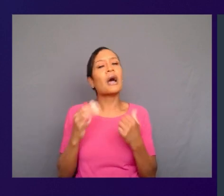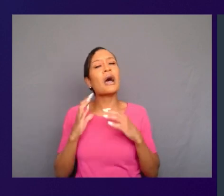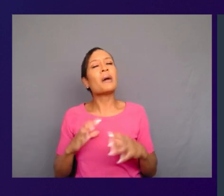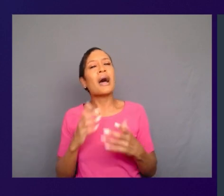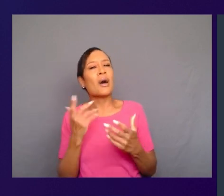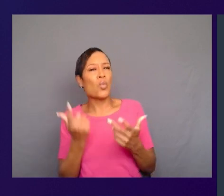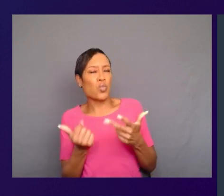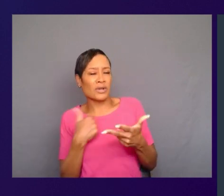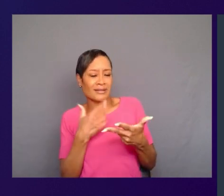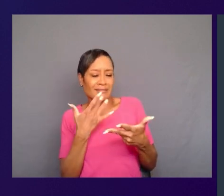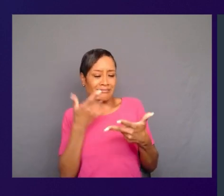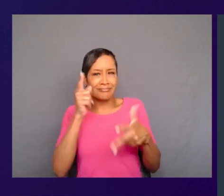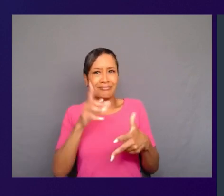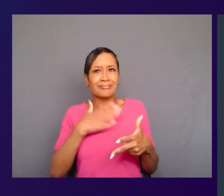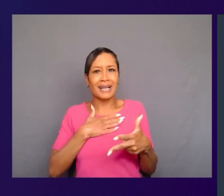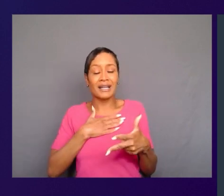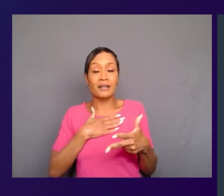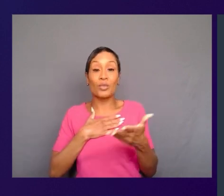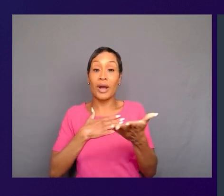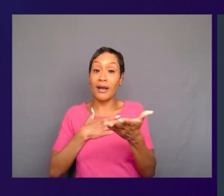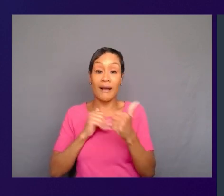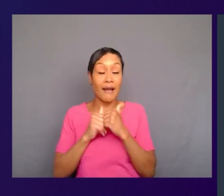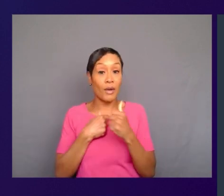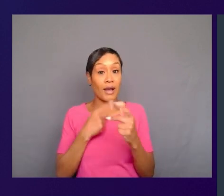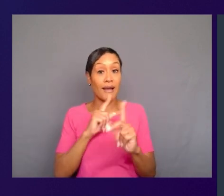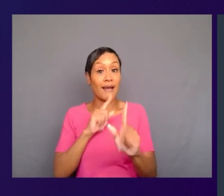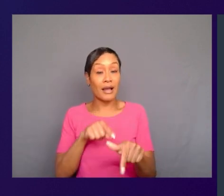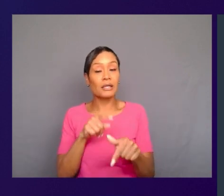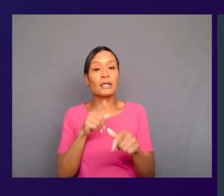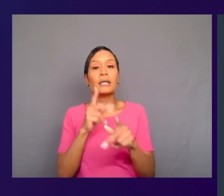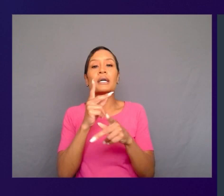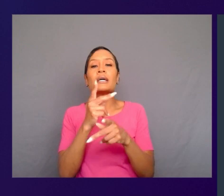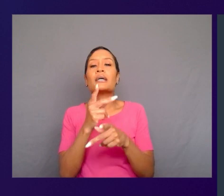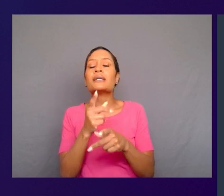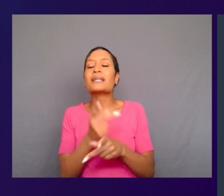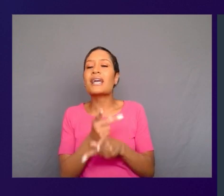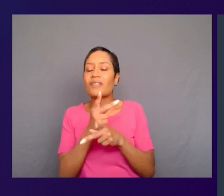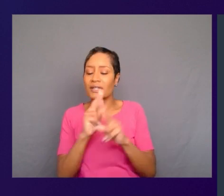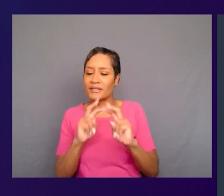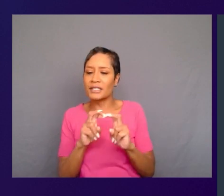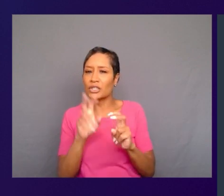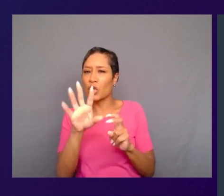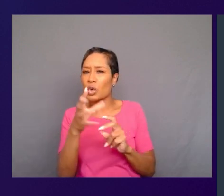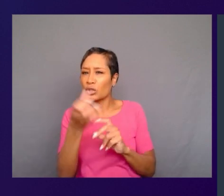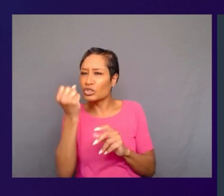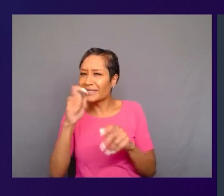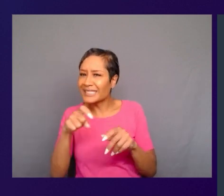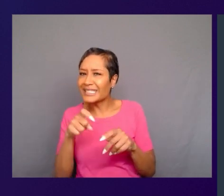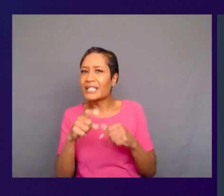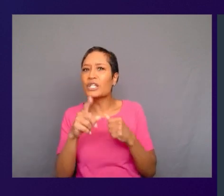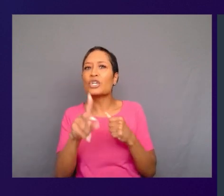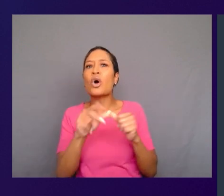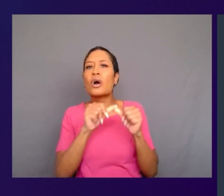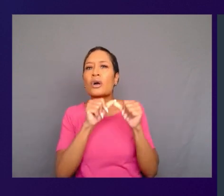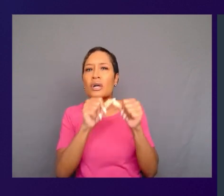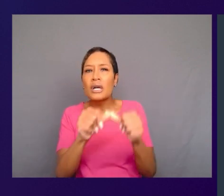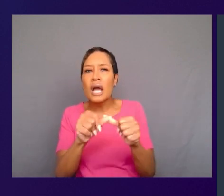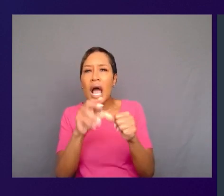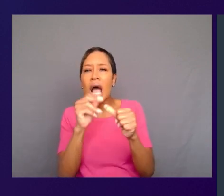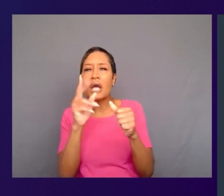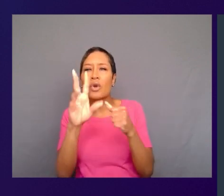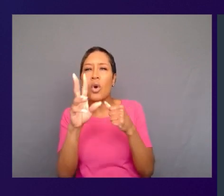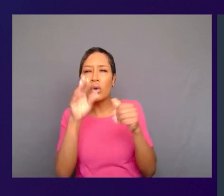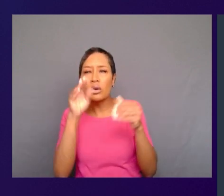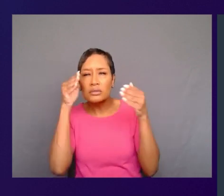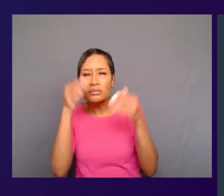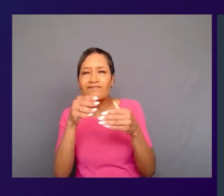to that question depends on a careful evaluation of your retrieval needs, your retention duration, and your storage cost considerations. Let's take a